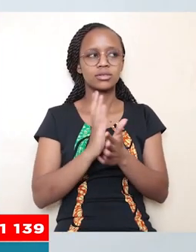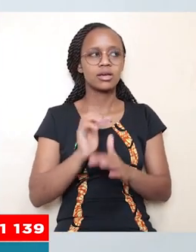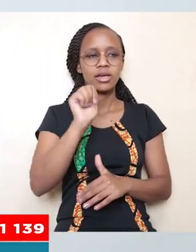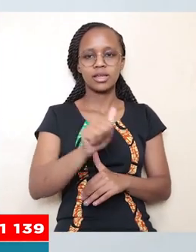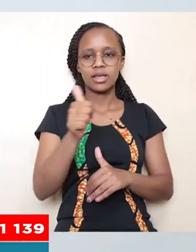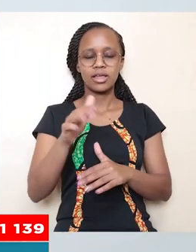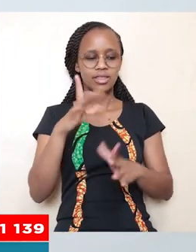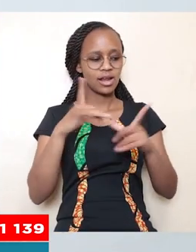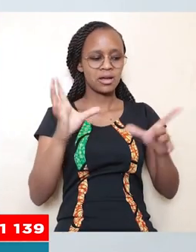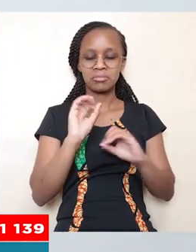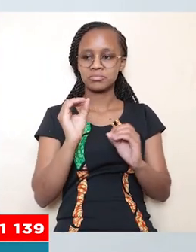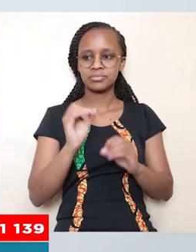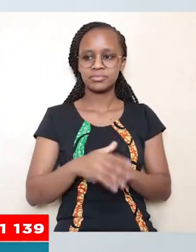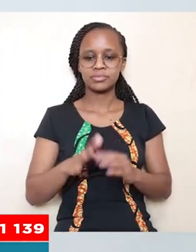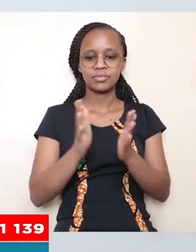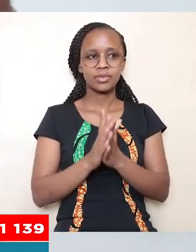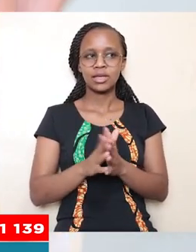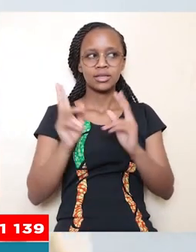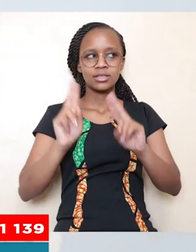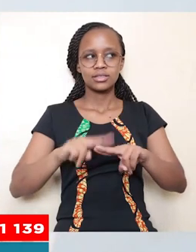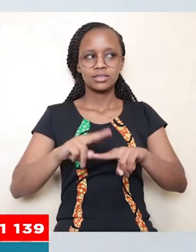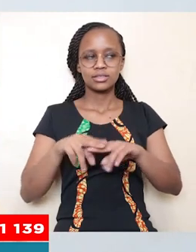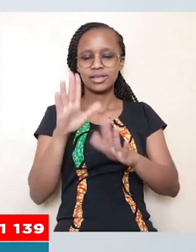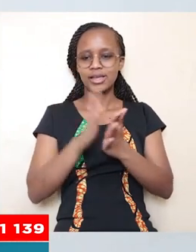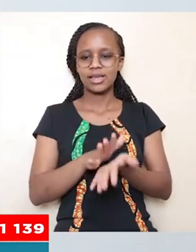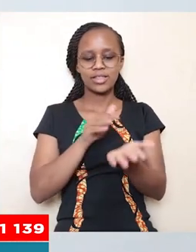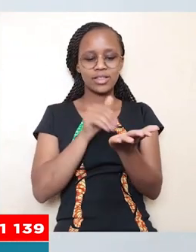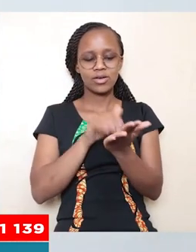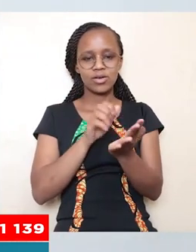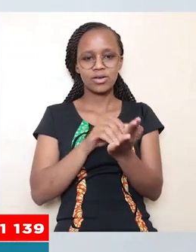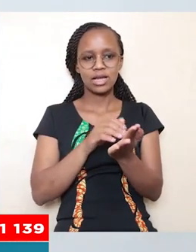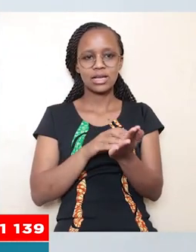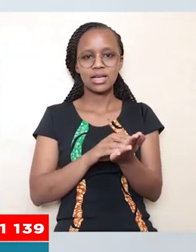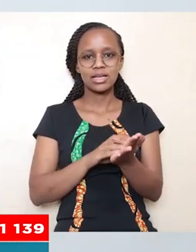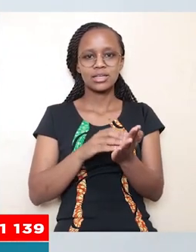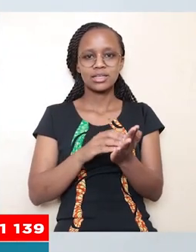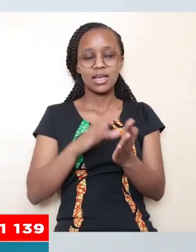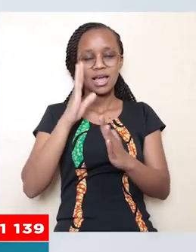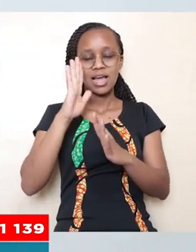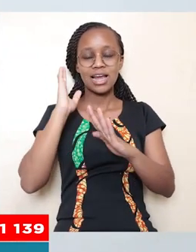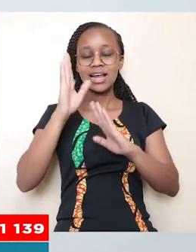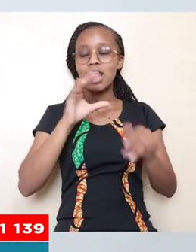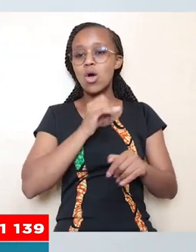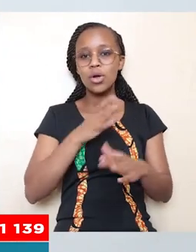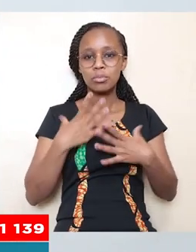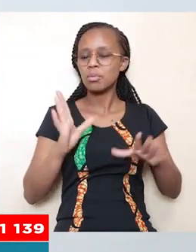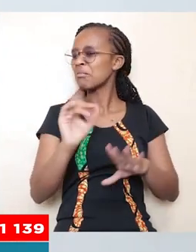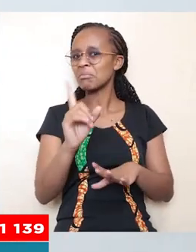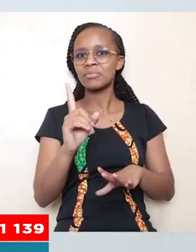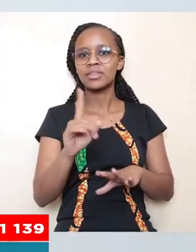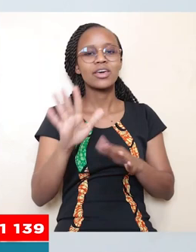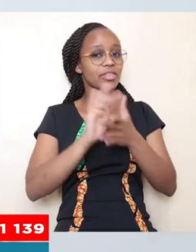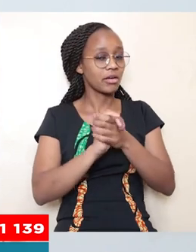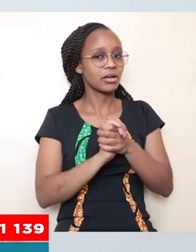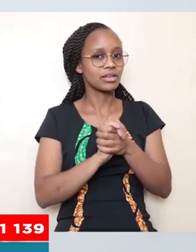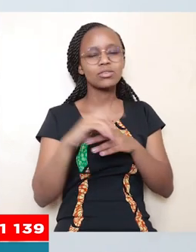another language. Alafu unakaa tu hapo, na unajua ukabani, hausalimii wazee, wanakusalimia. Sasa unakuja hapo